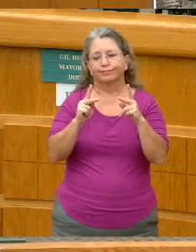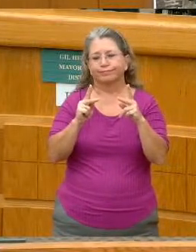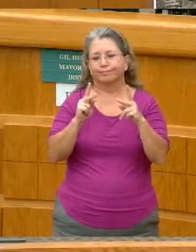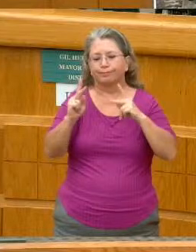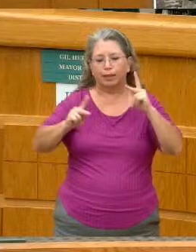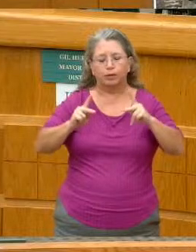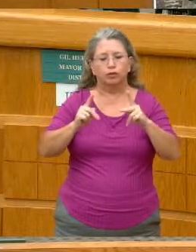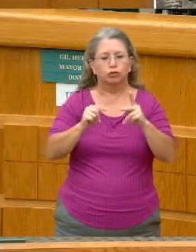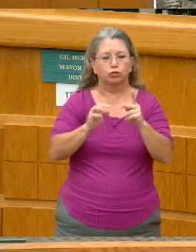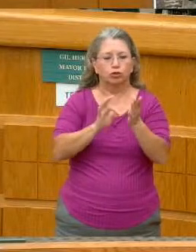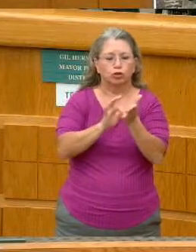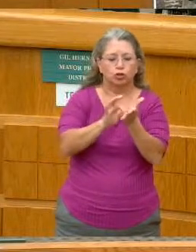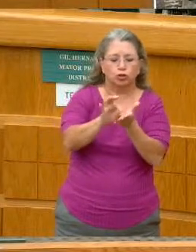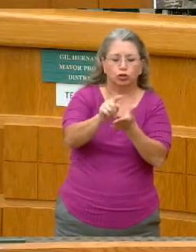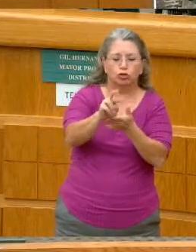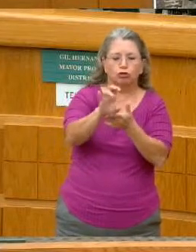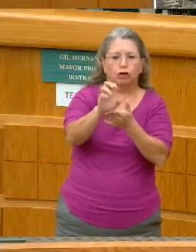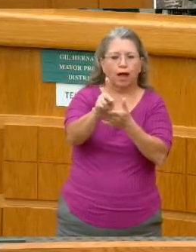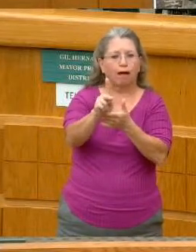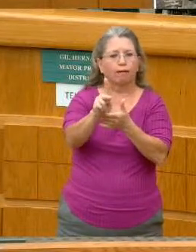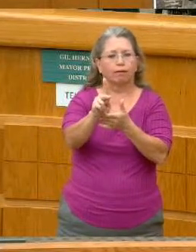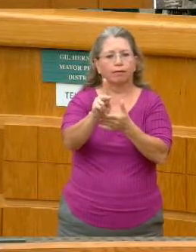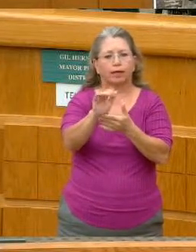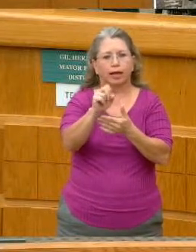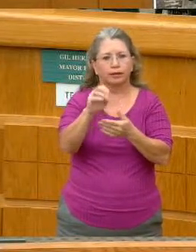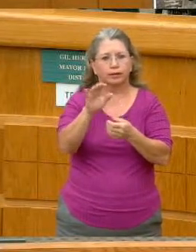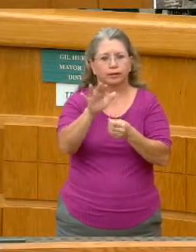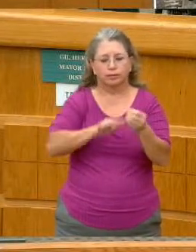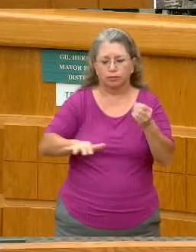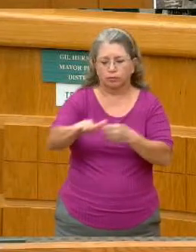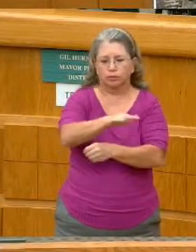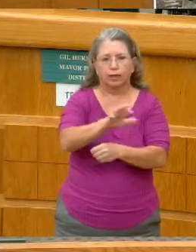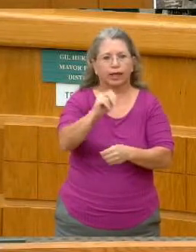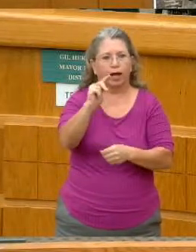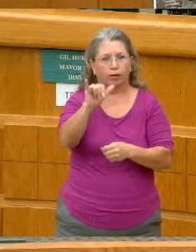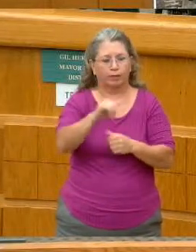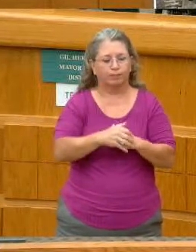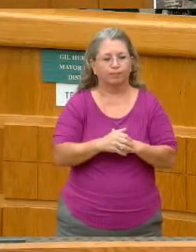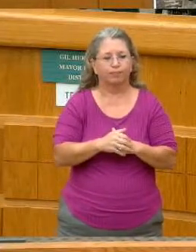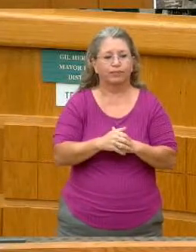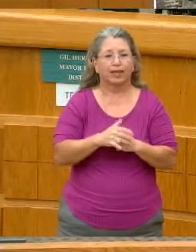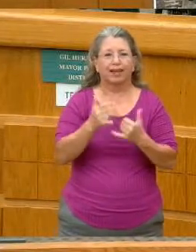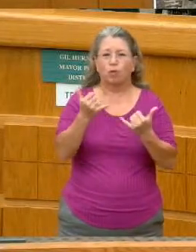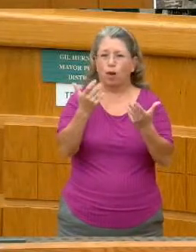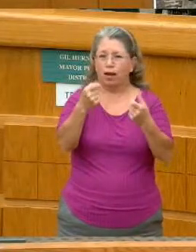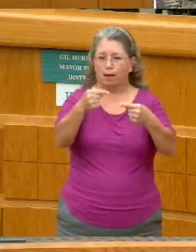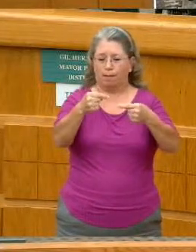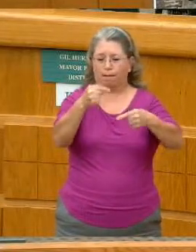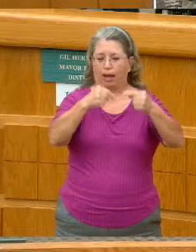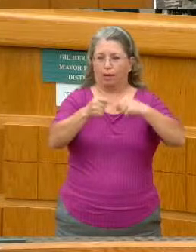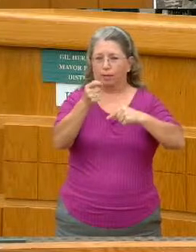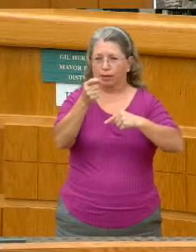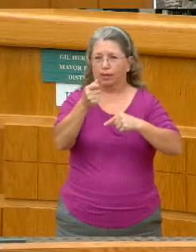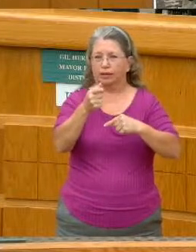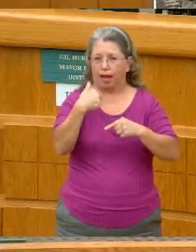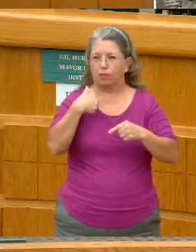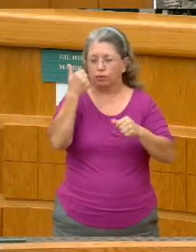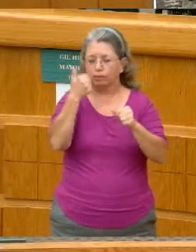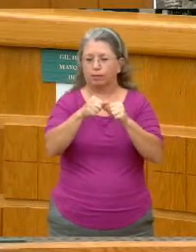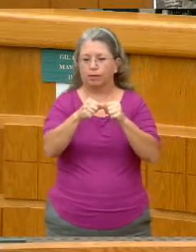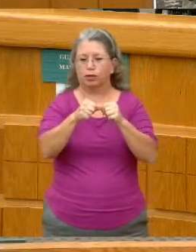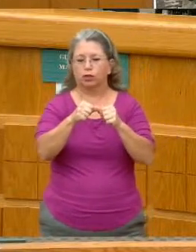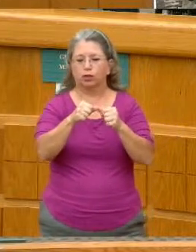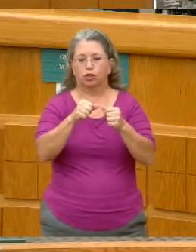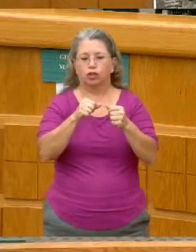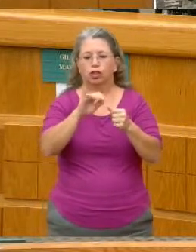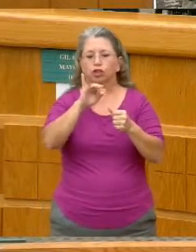are going to be launching those in the very near future. Now let's go back in time a little bit. I remember it. It was the third